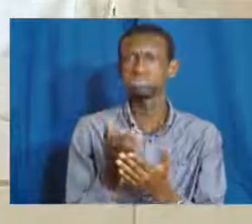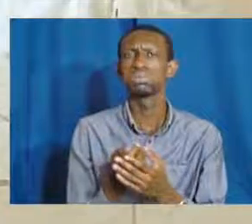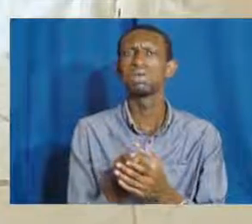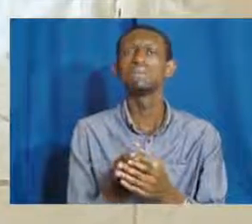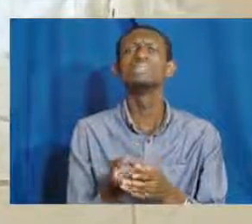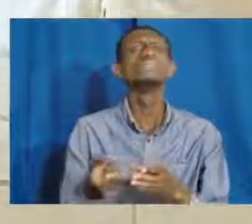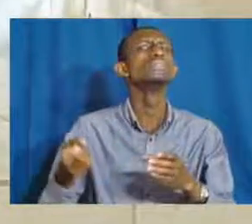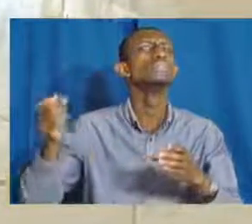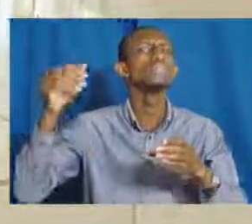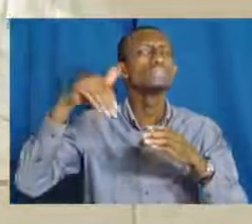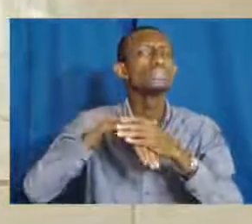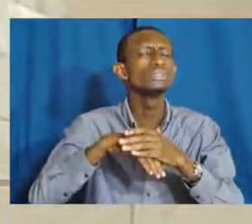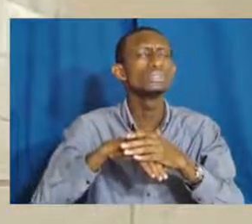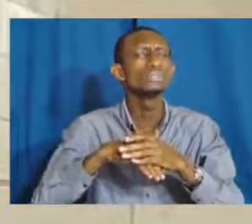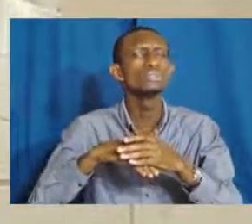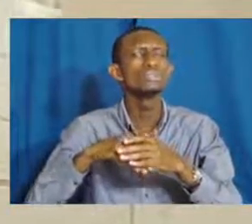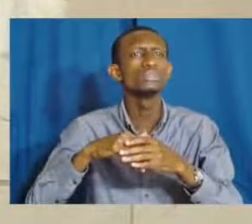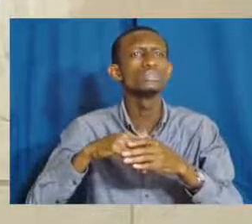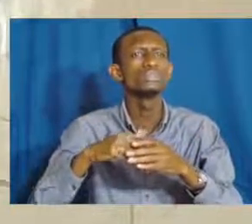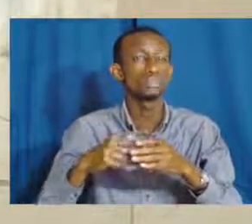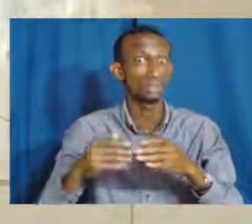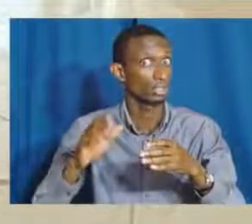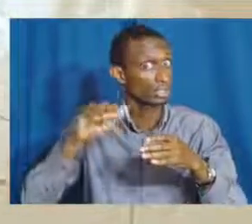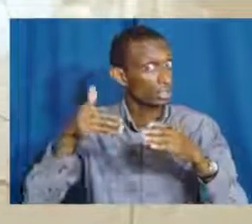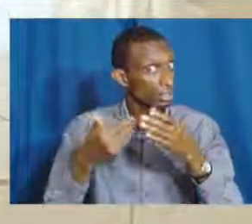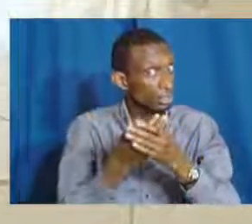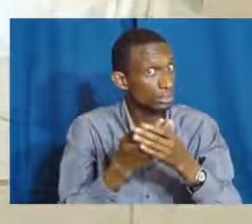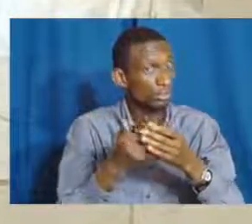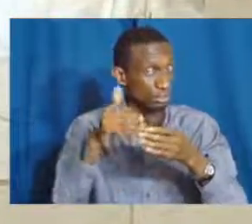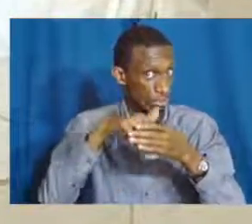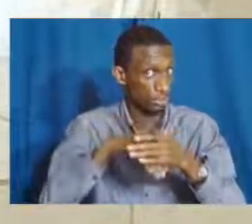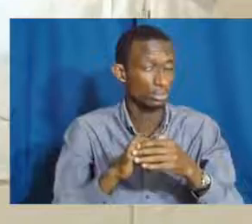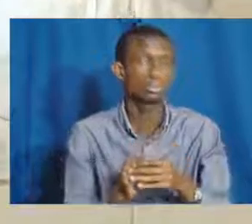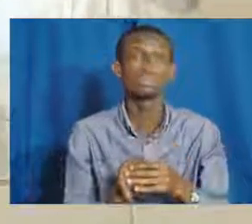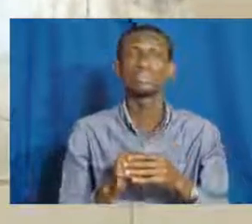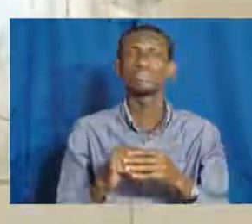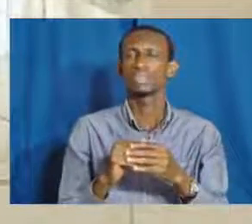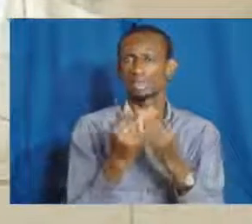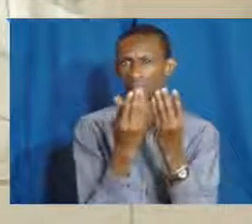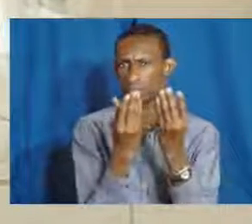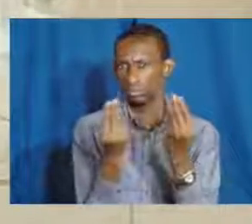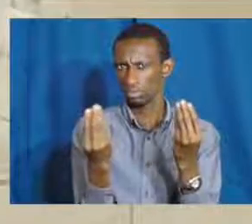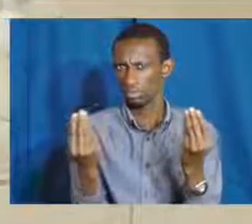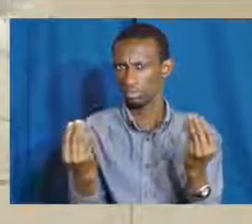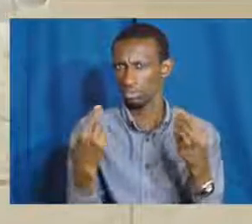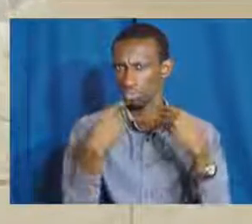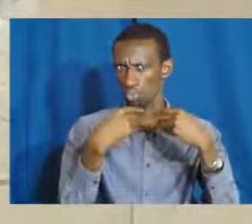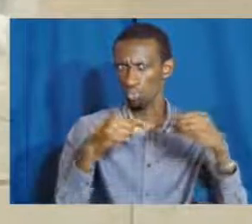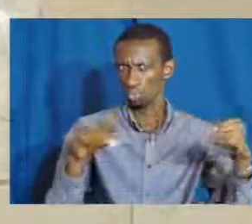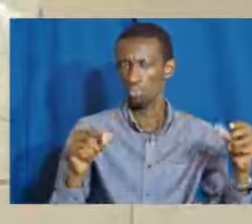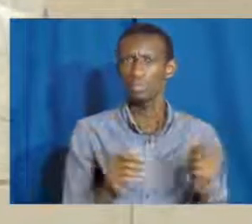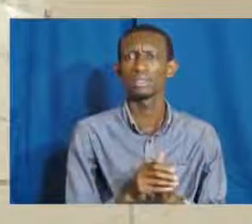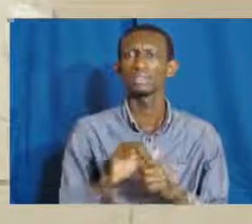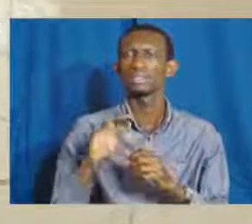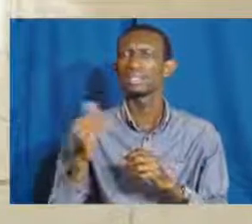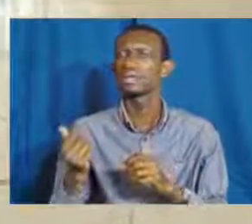light and heat with the simple elements like oxygen and hydrogen. You just imagine